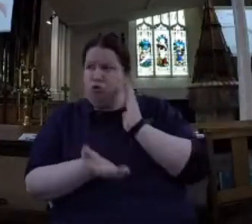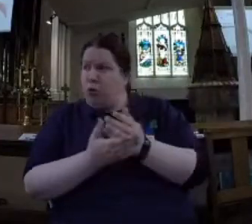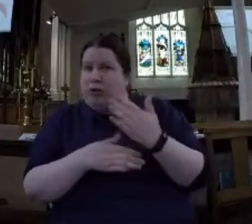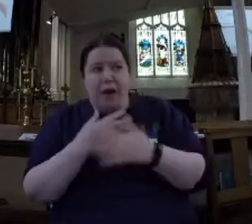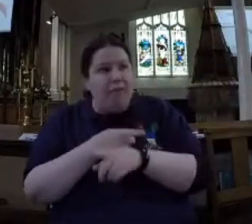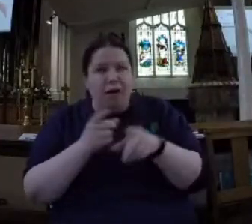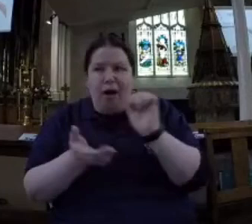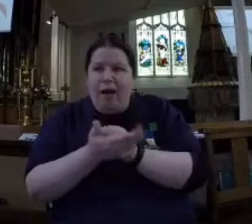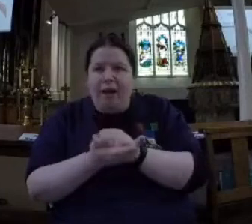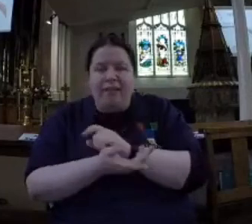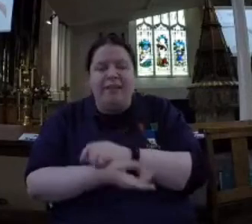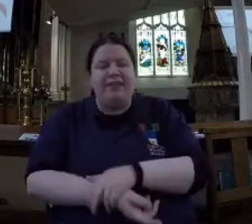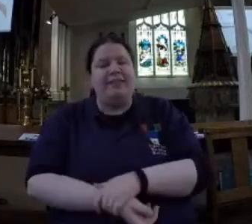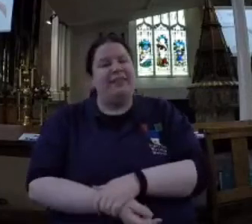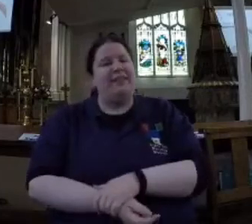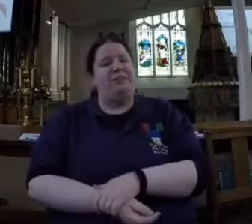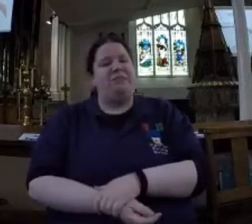anything like that.